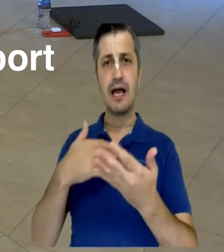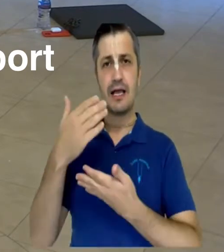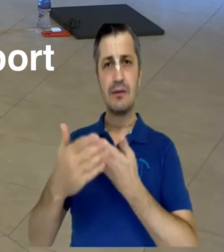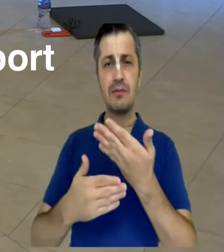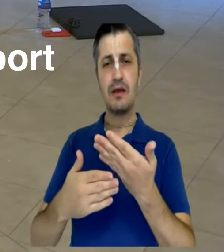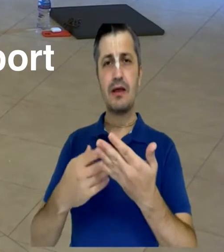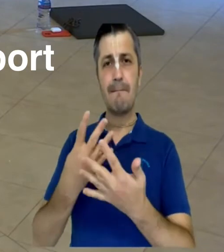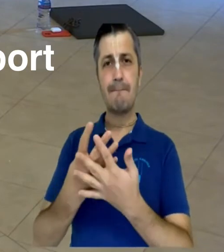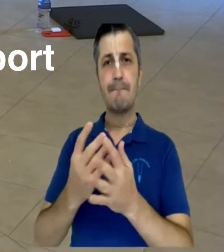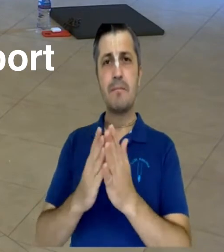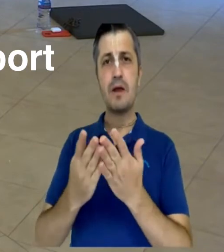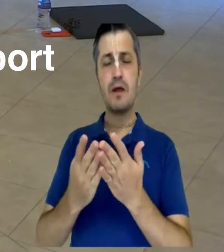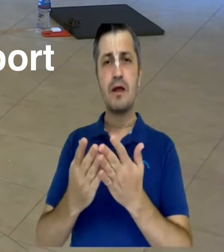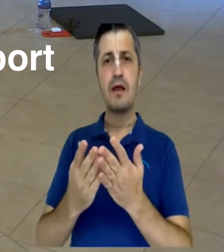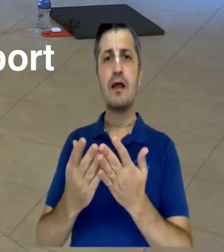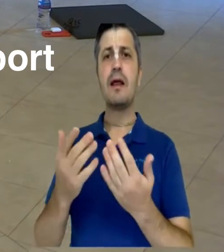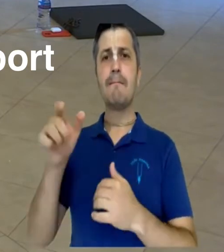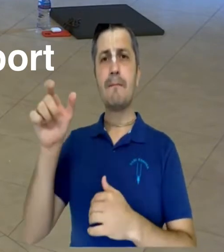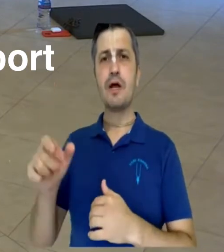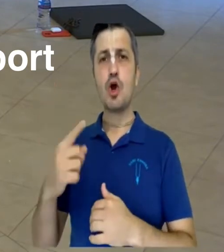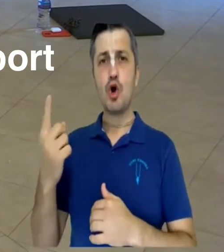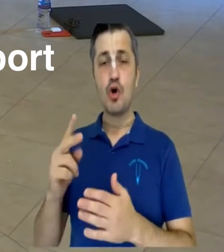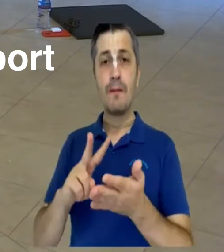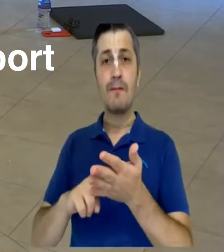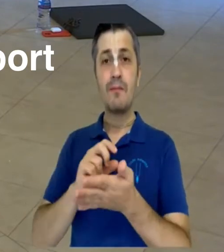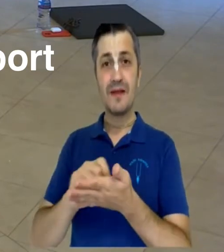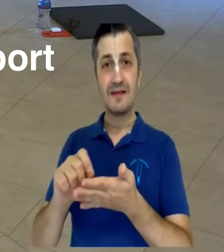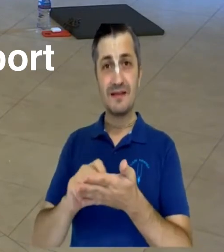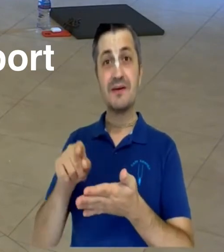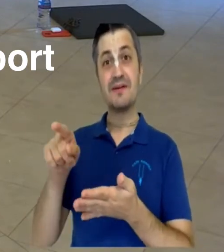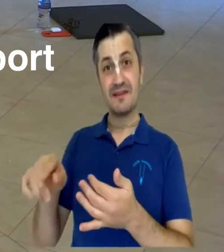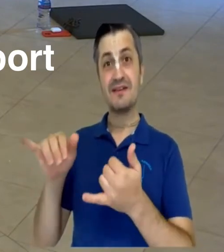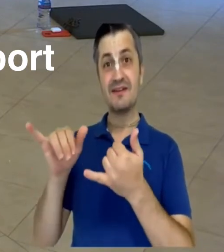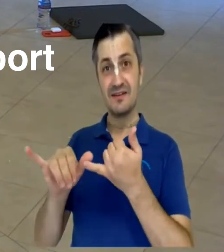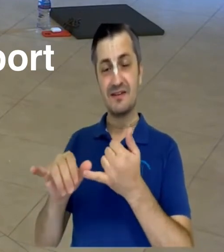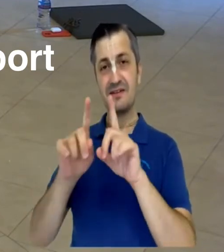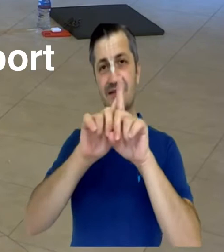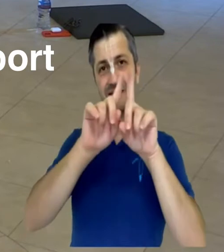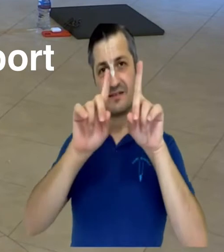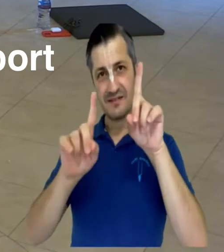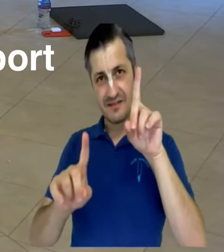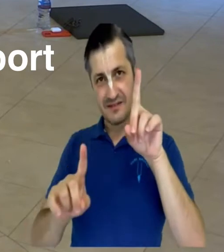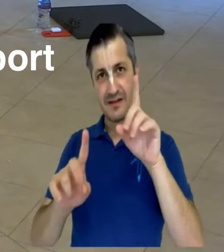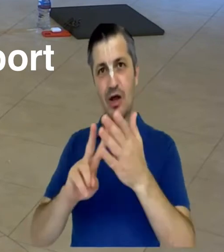Om Jnanatimirandasya Jnananjana Shalakaya Chakshur Unmilitam Yena Tasmai Shri Gurave Namaha.